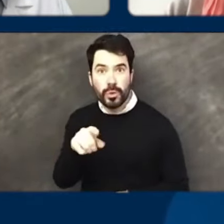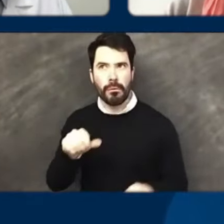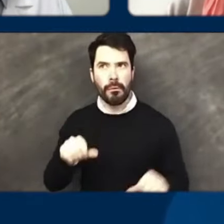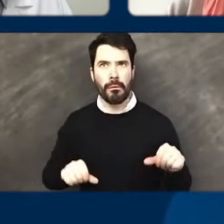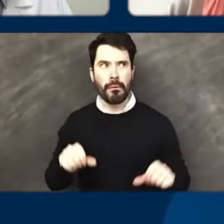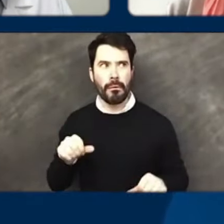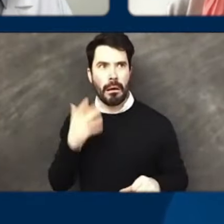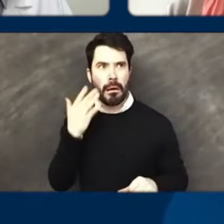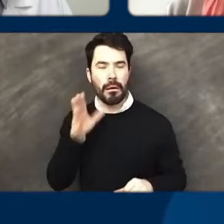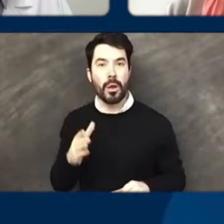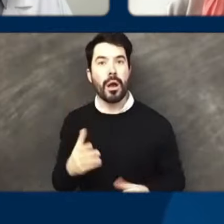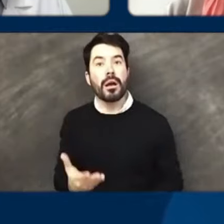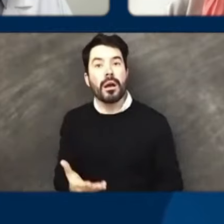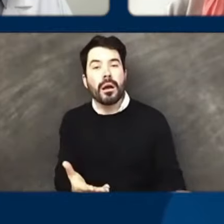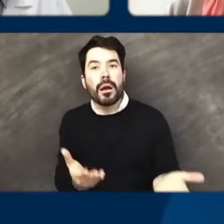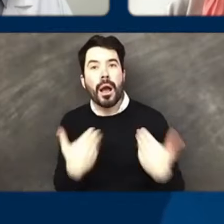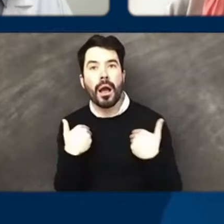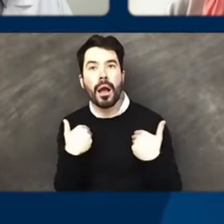out.